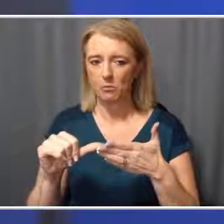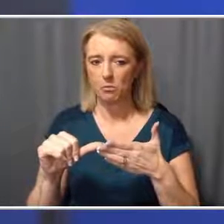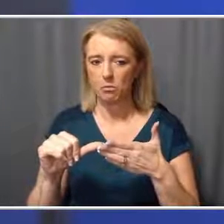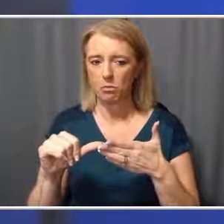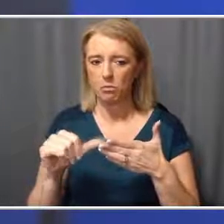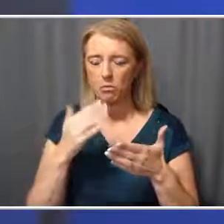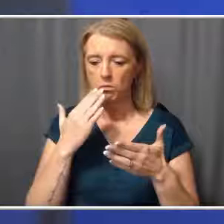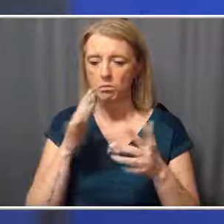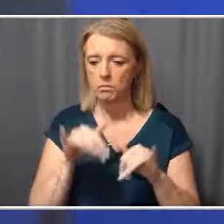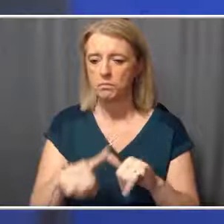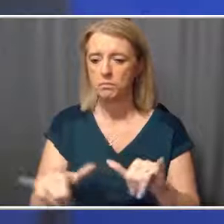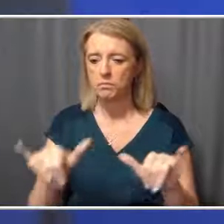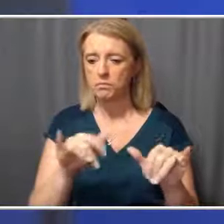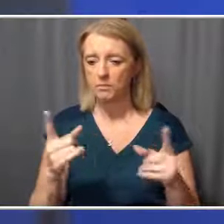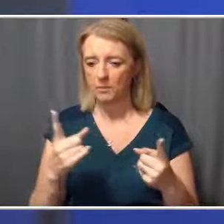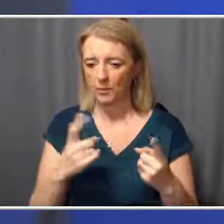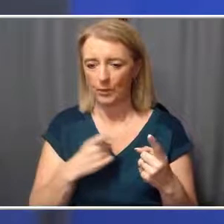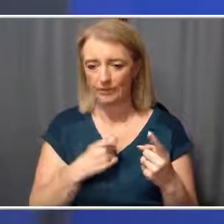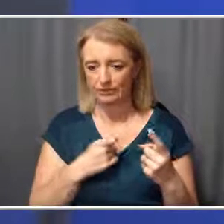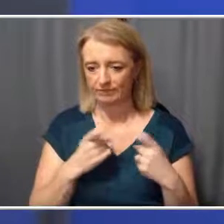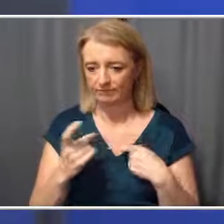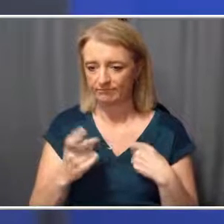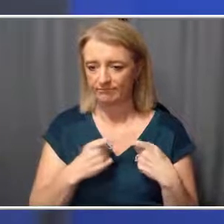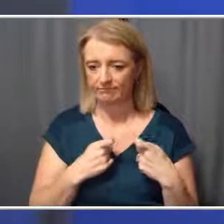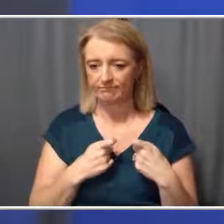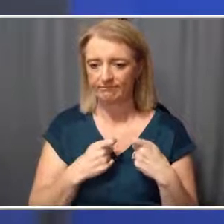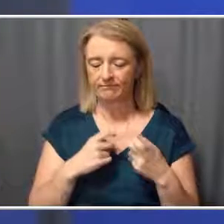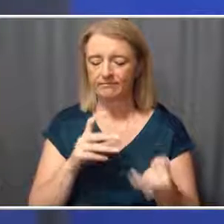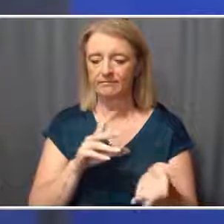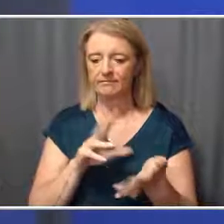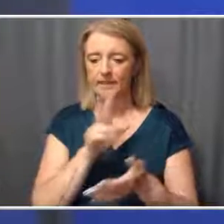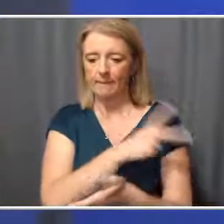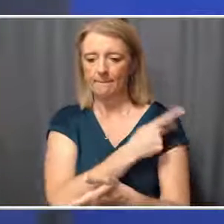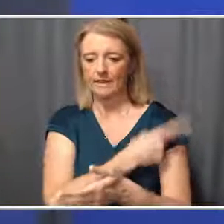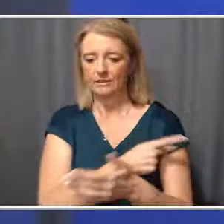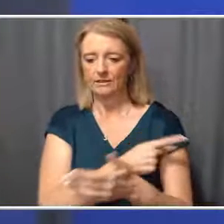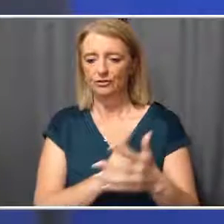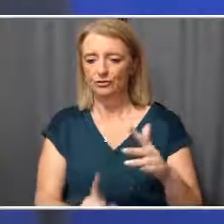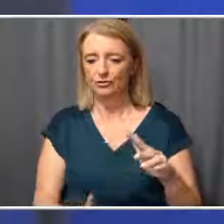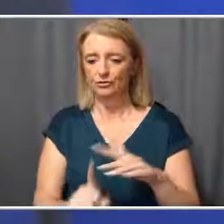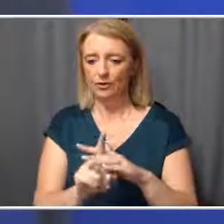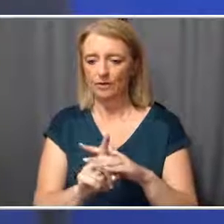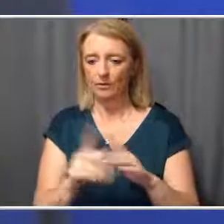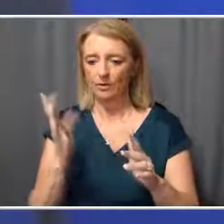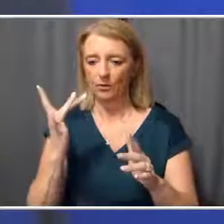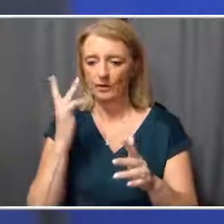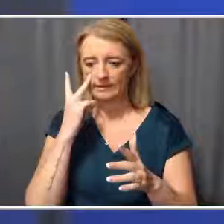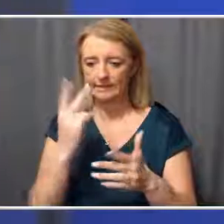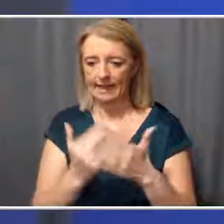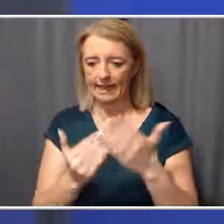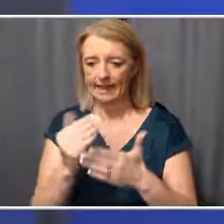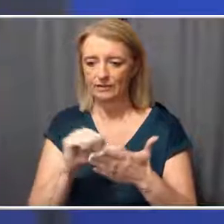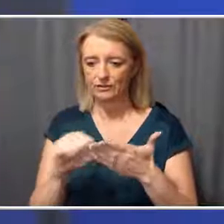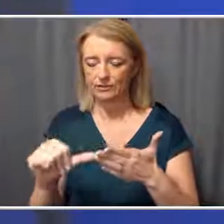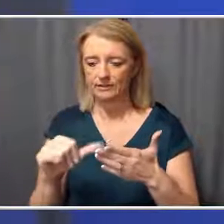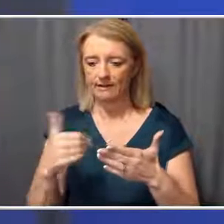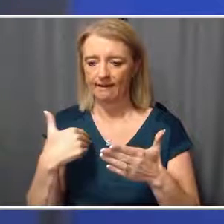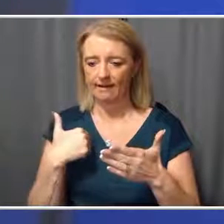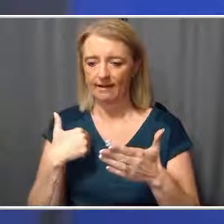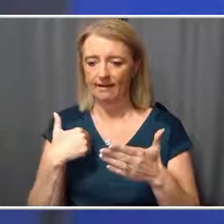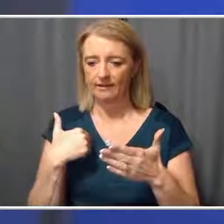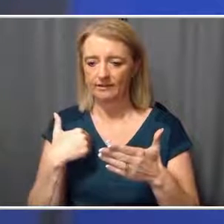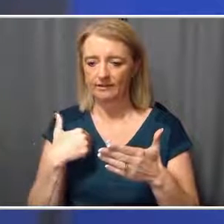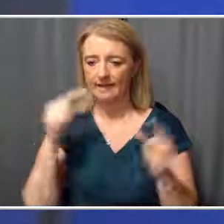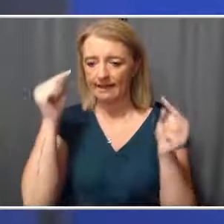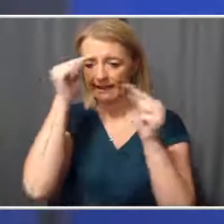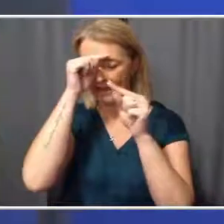sensitization pathway that creates a headache. And so in this case then, I'm operating on a nerve like I do on any other part of the body, and as a